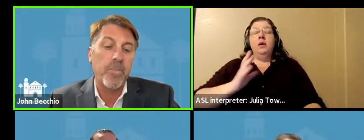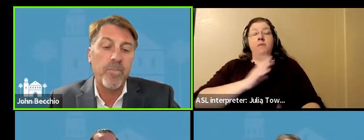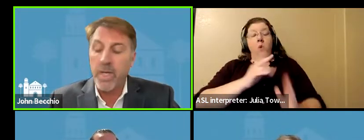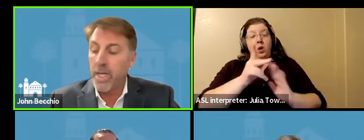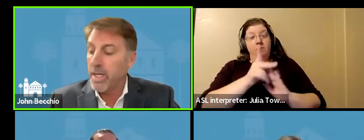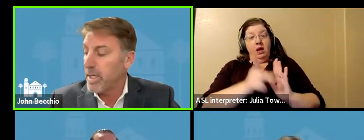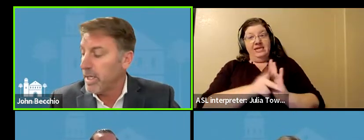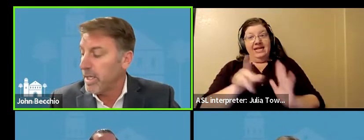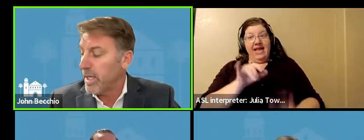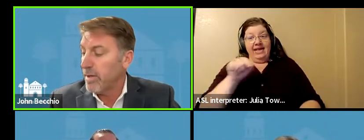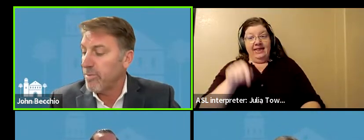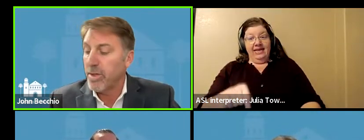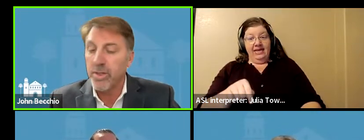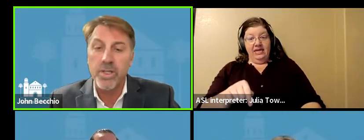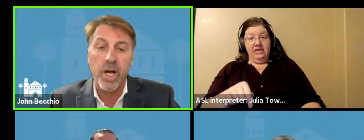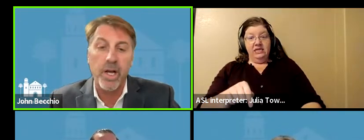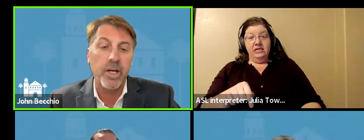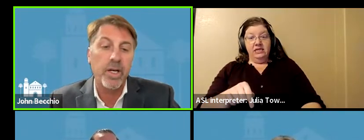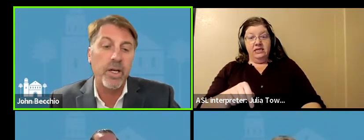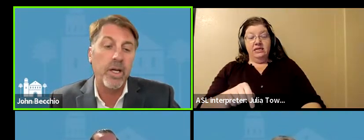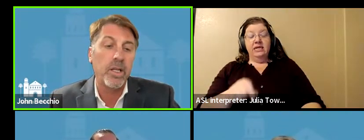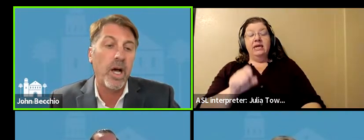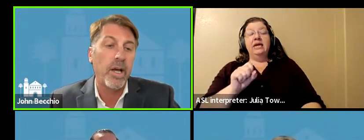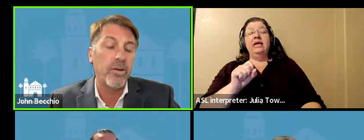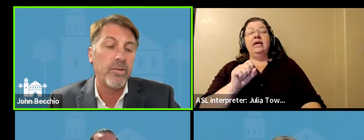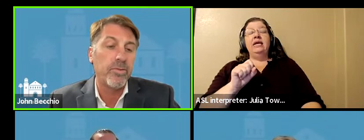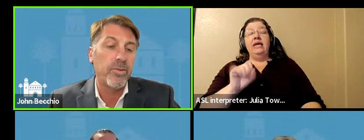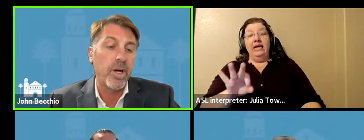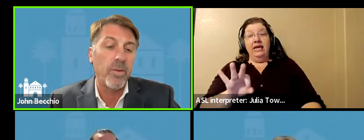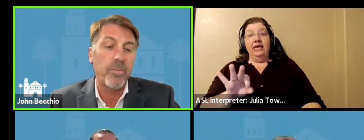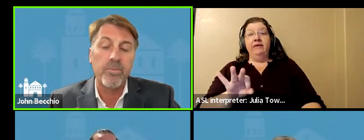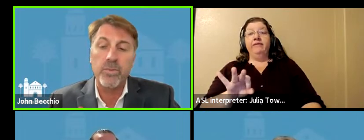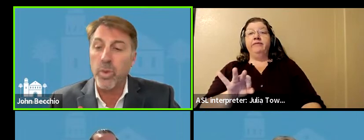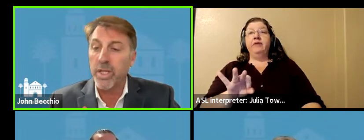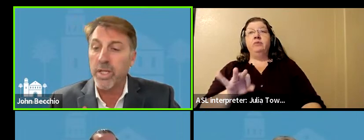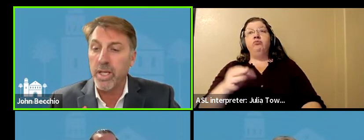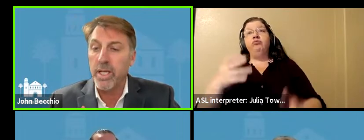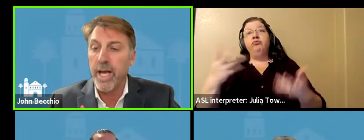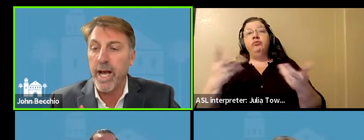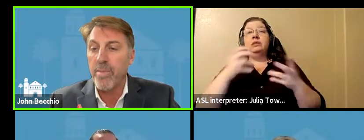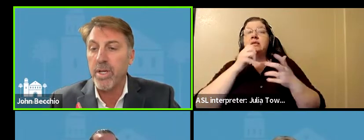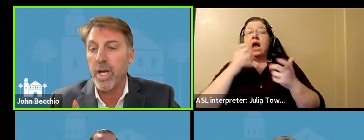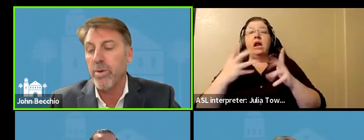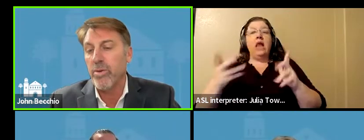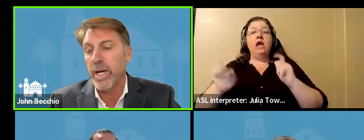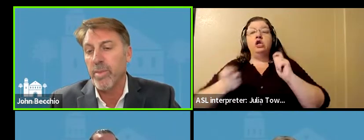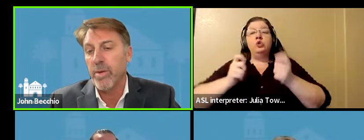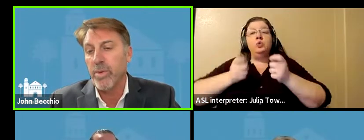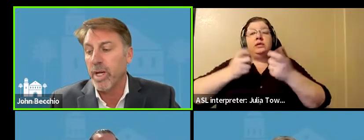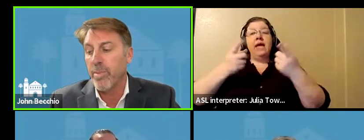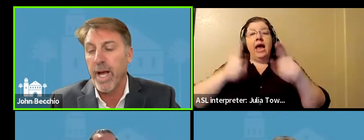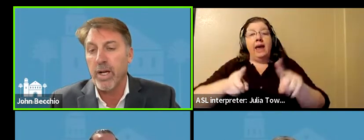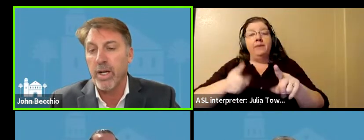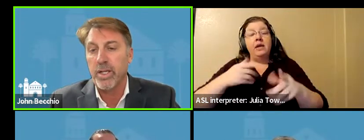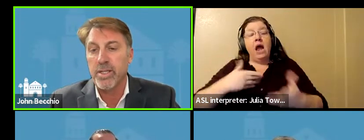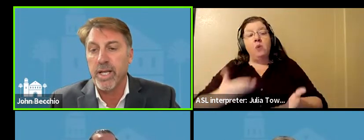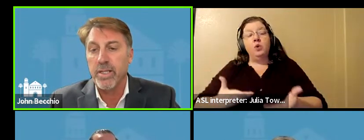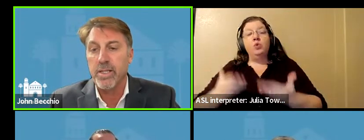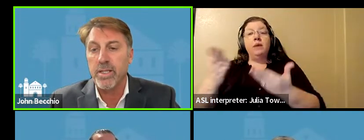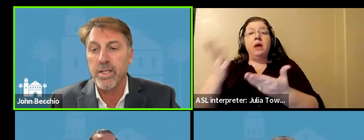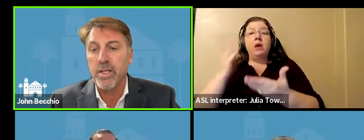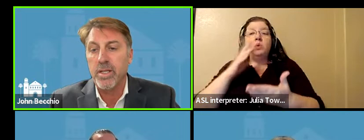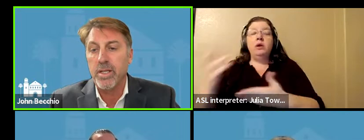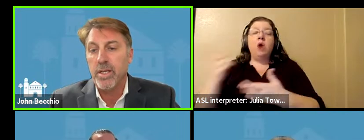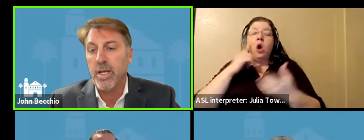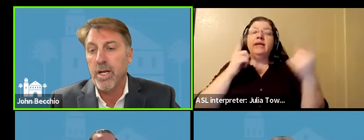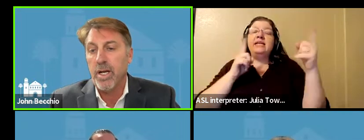this, if there's not a lot of tweaks that need to happen, I would recommend we bring it back on